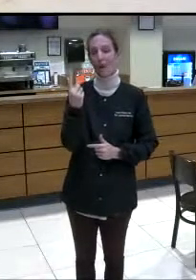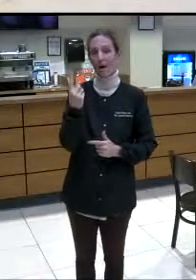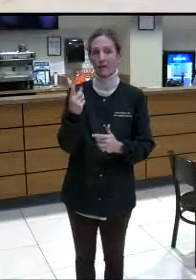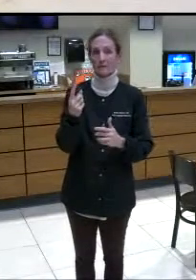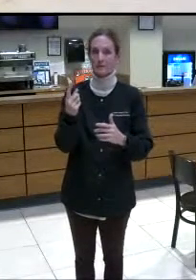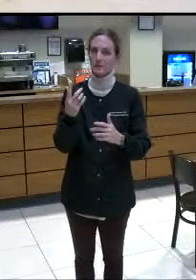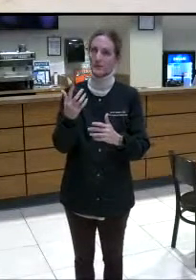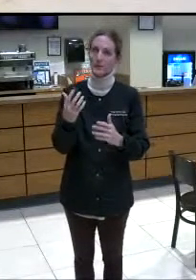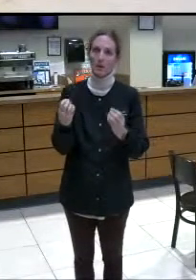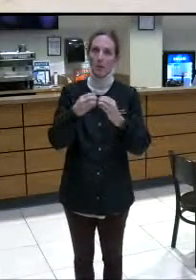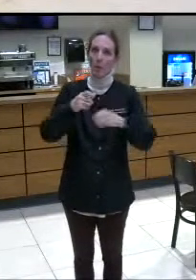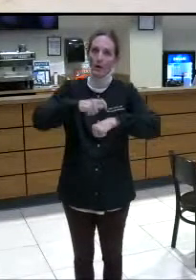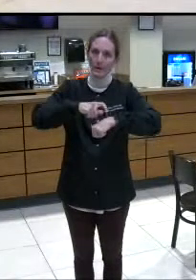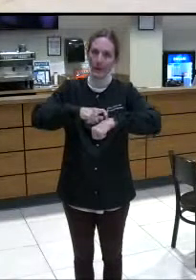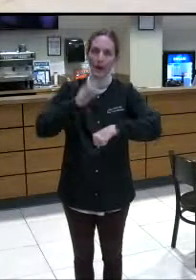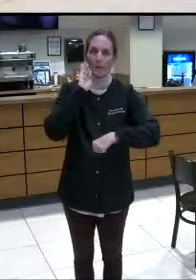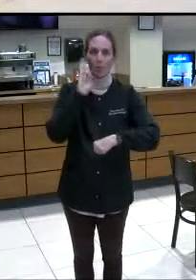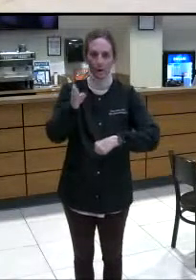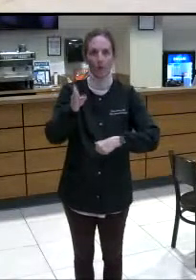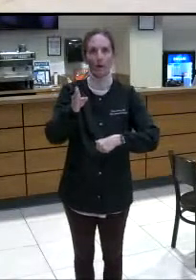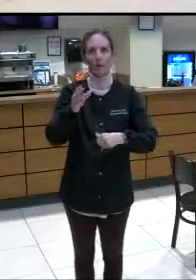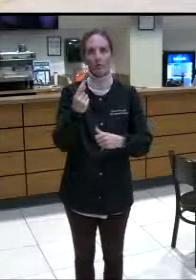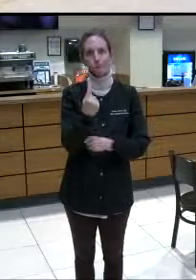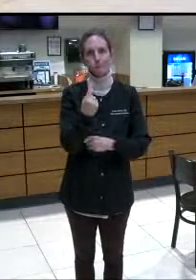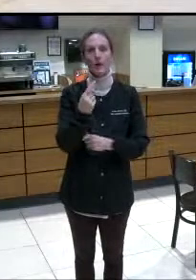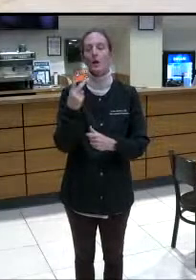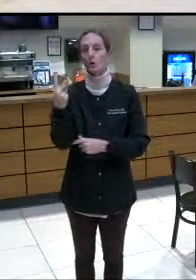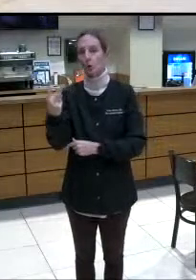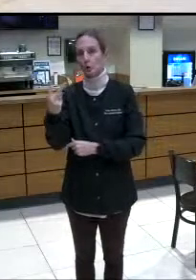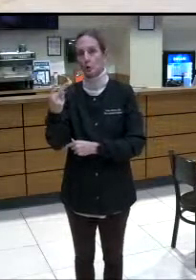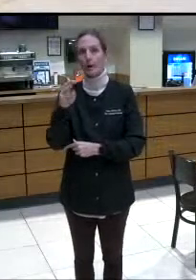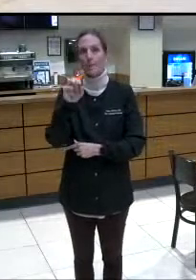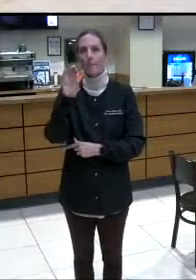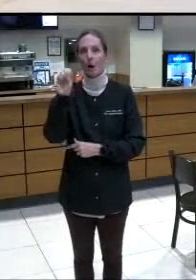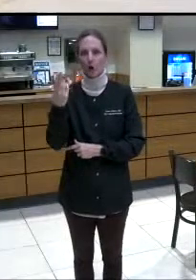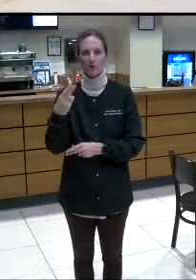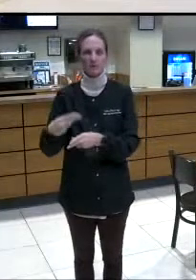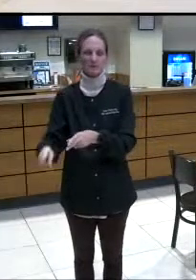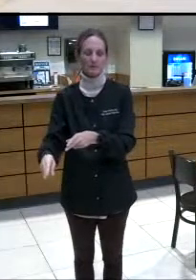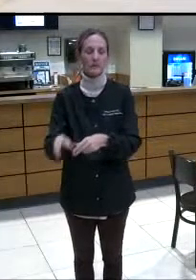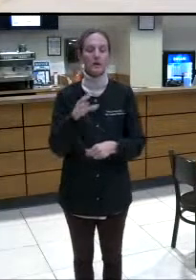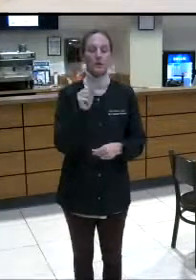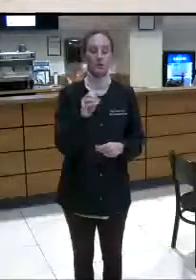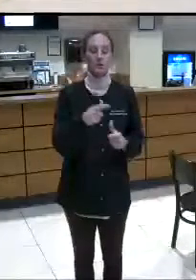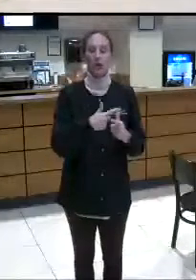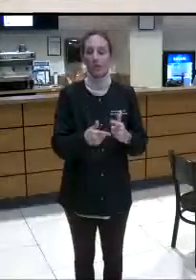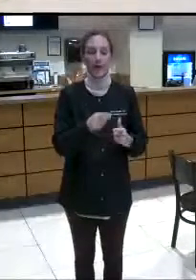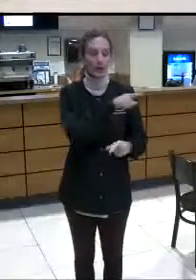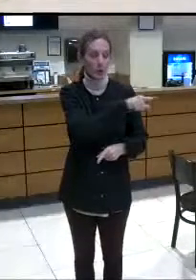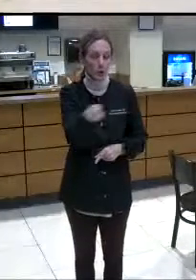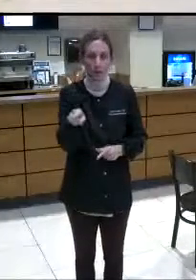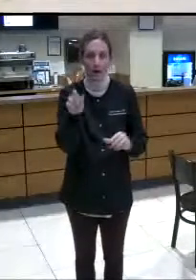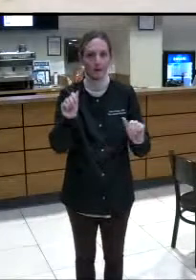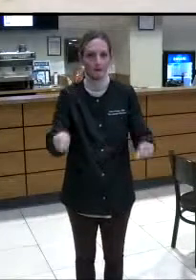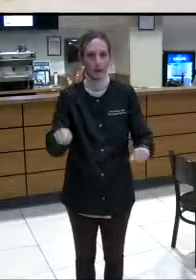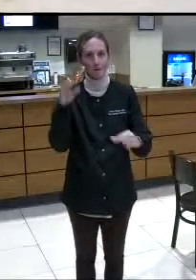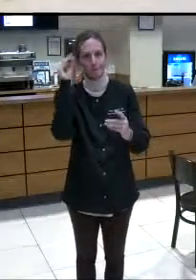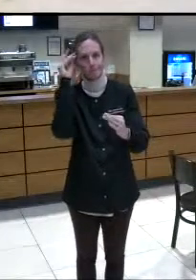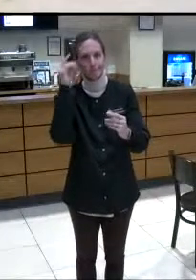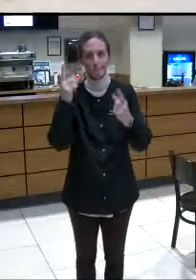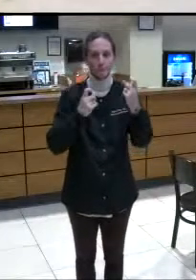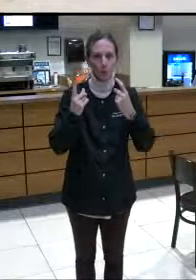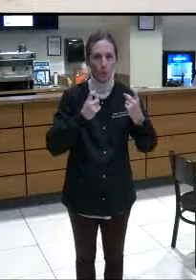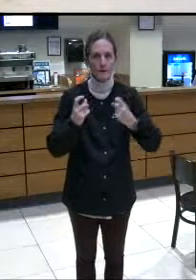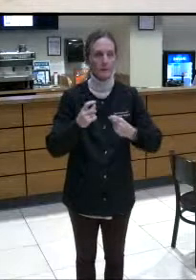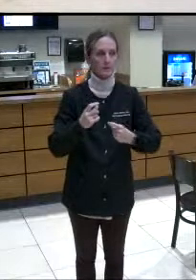do 2 in March. And we try to get the presentations to you so you can ask any questions, or at least be thinking about